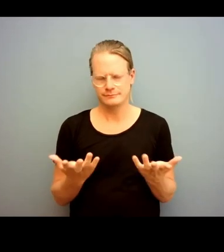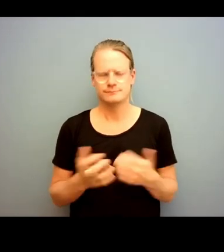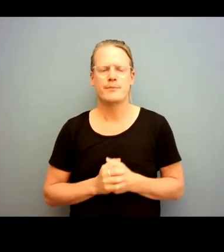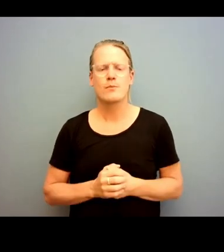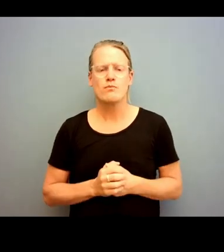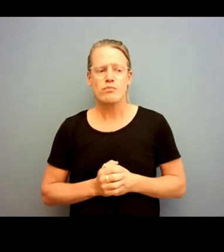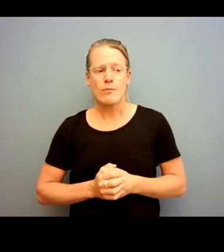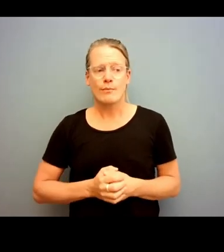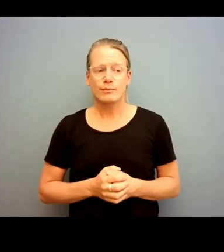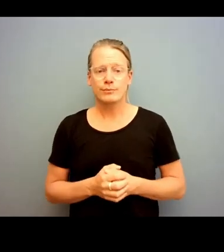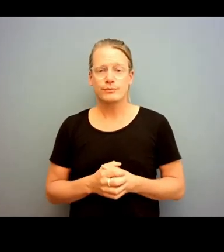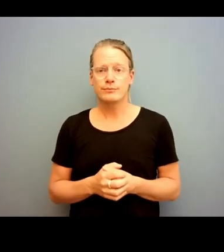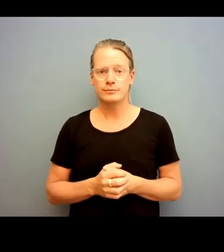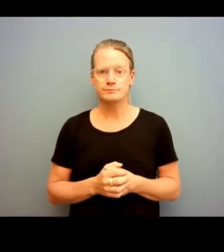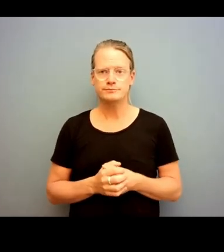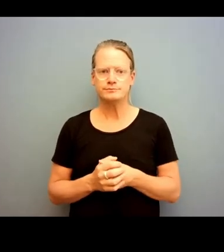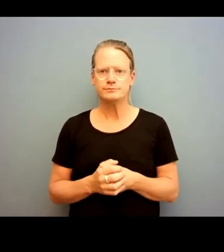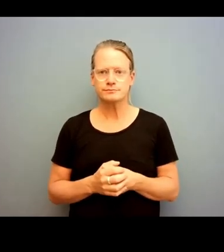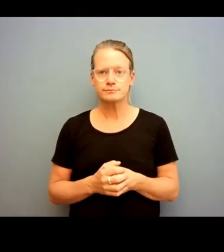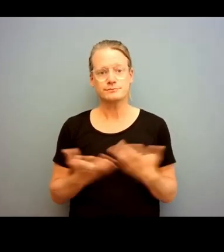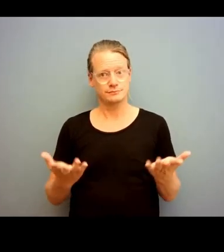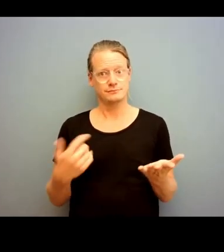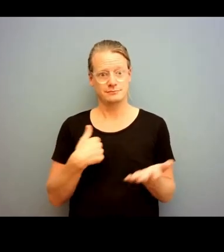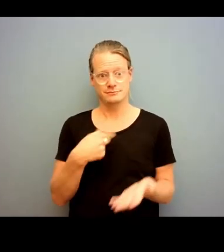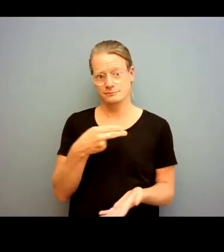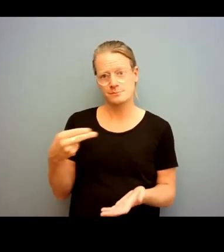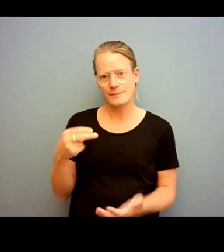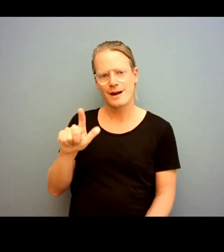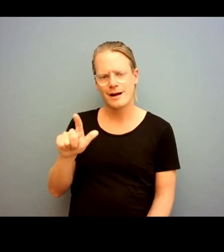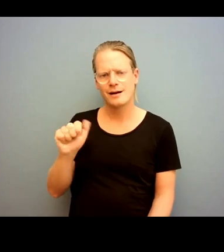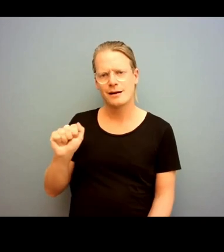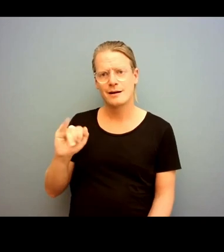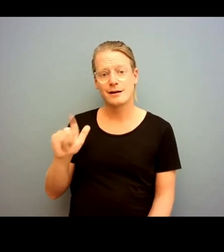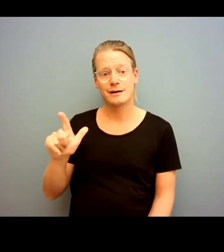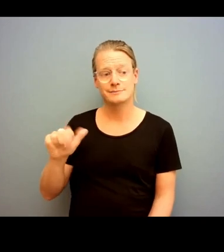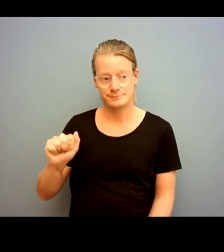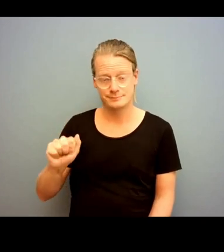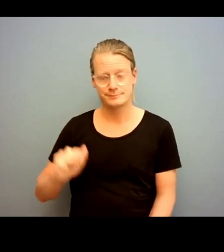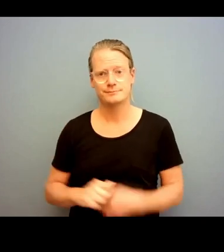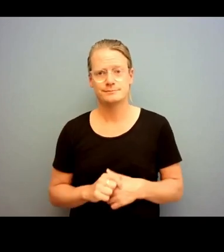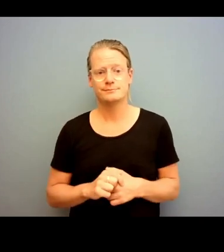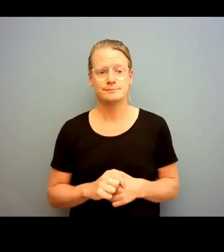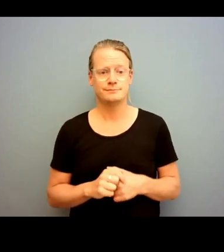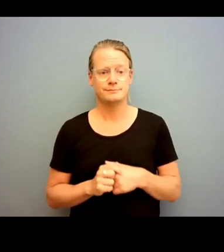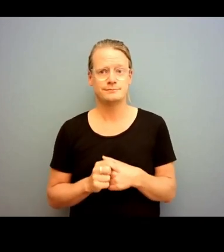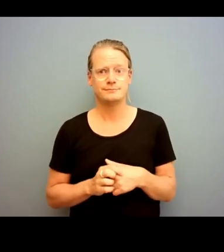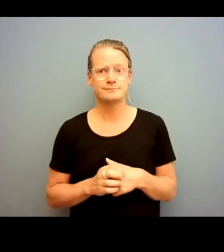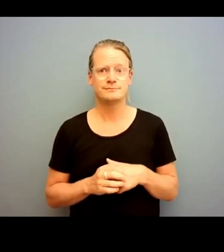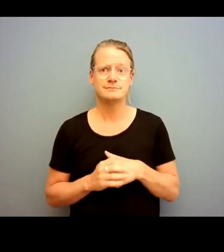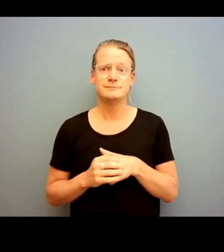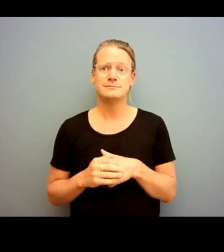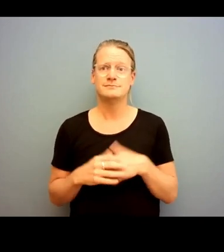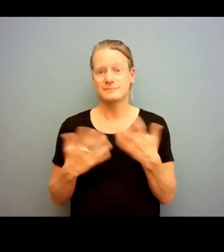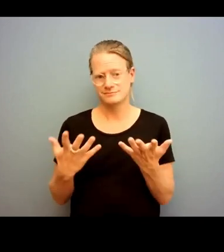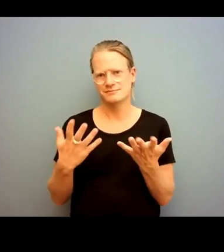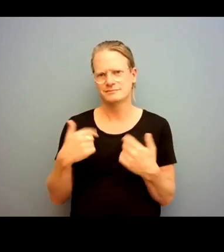As said, my name is Laila Susanne Vars, or in Sami, they would say, or I would present myself